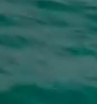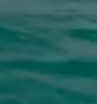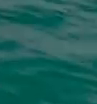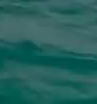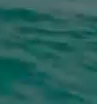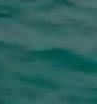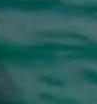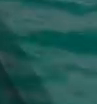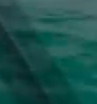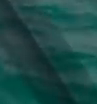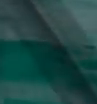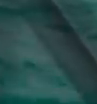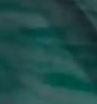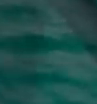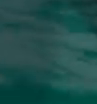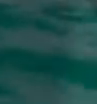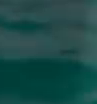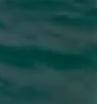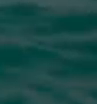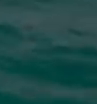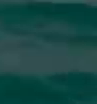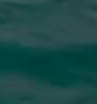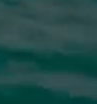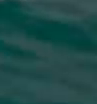Time now for weather.